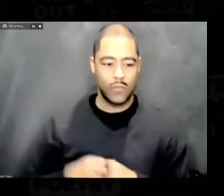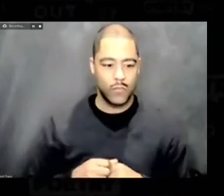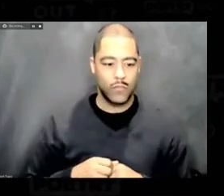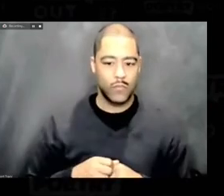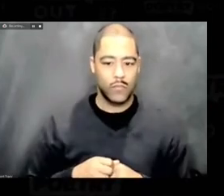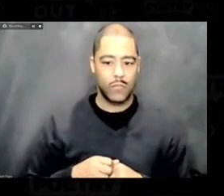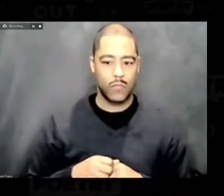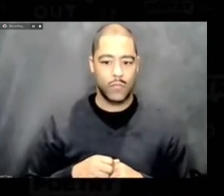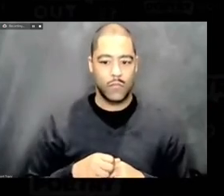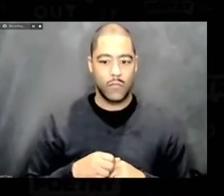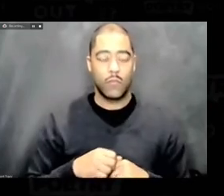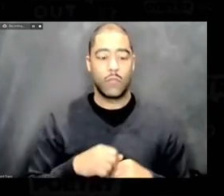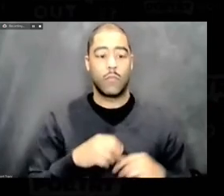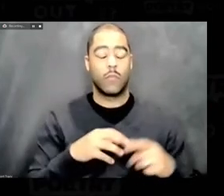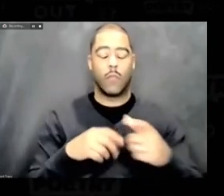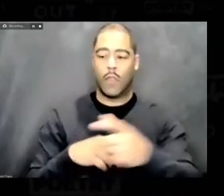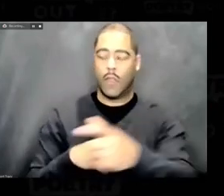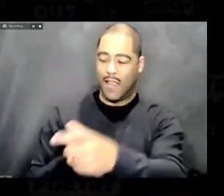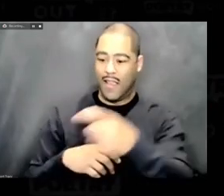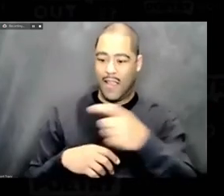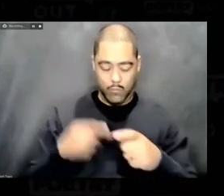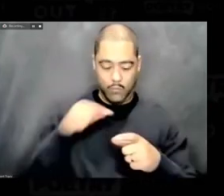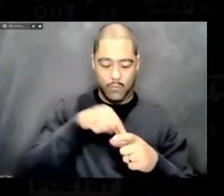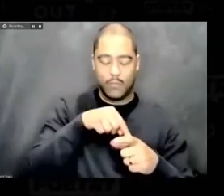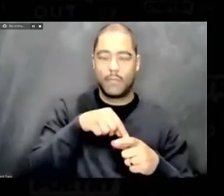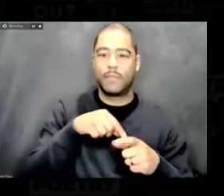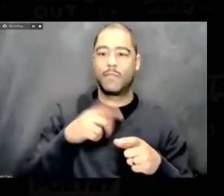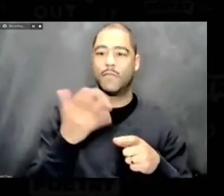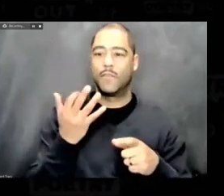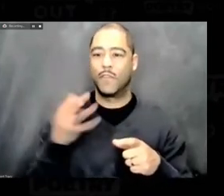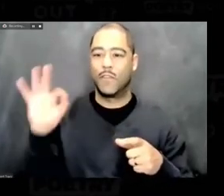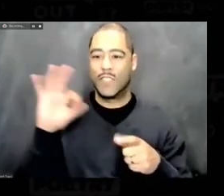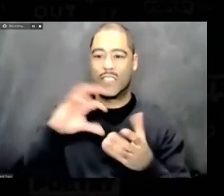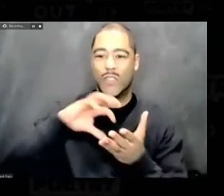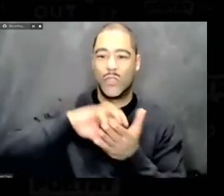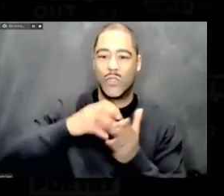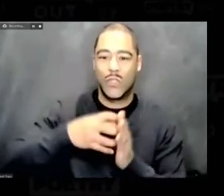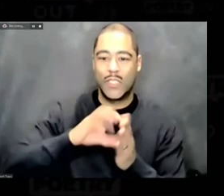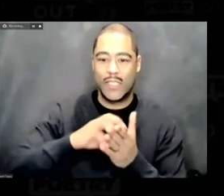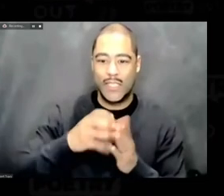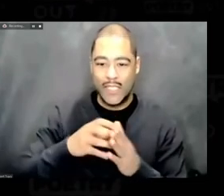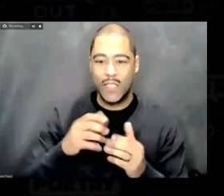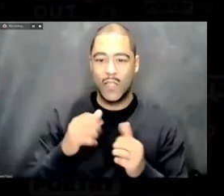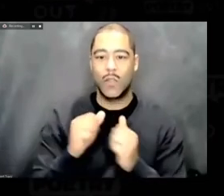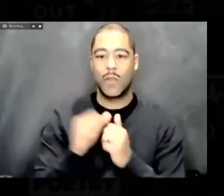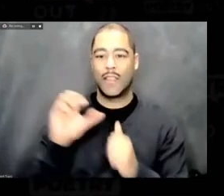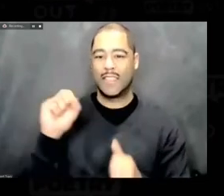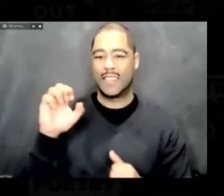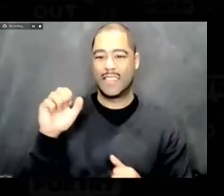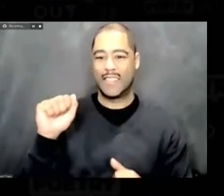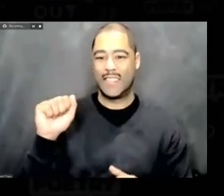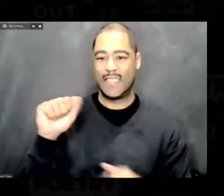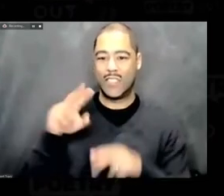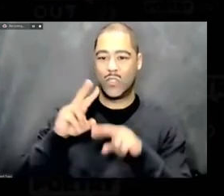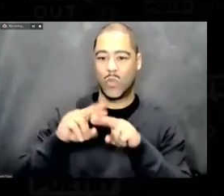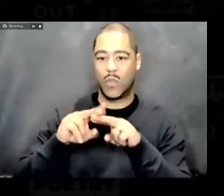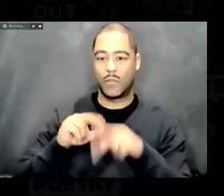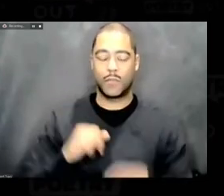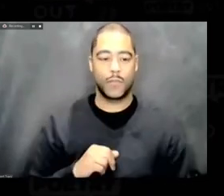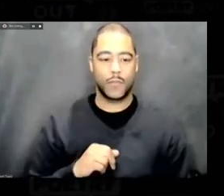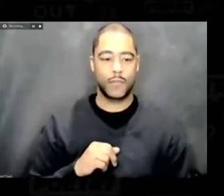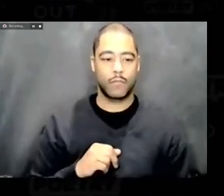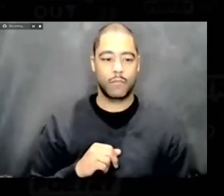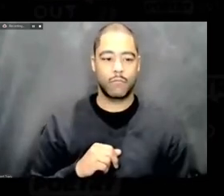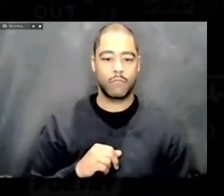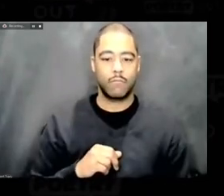salt. My solar return, a flood of joy celebrating my birth, sitting outside